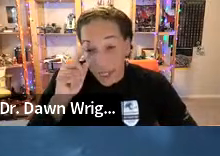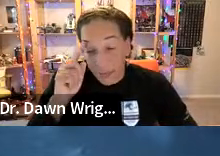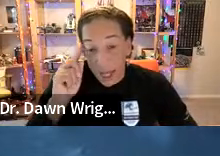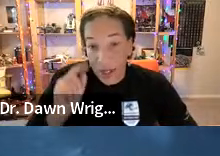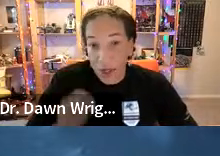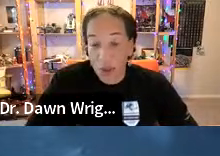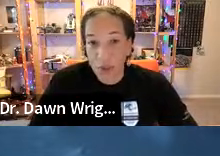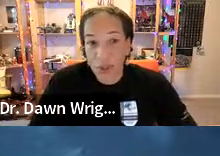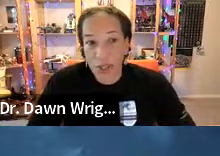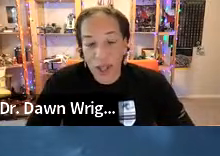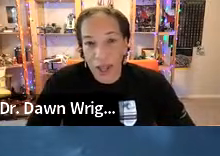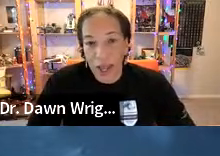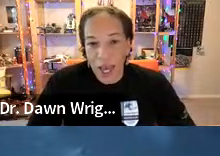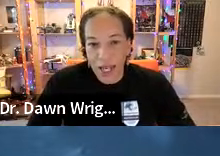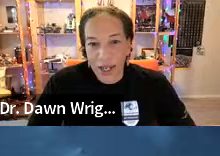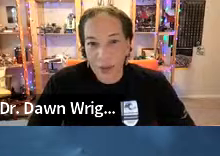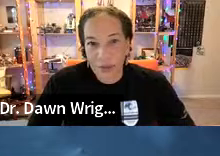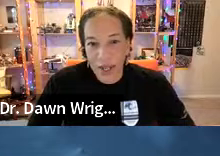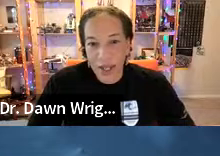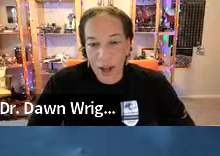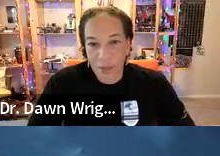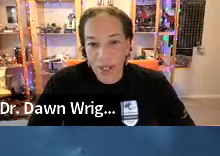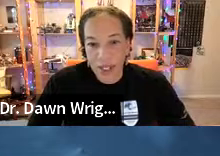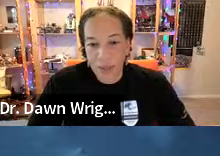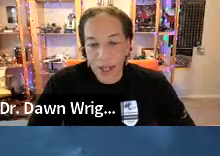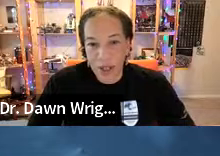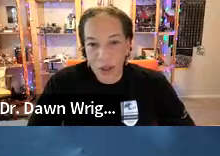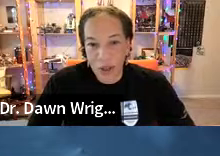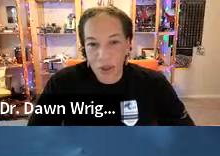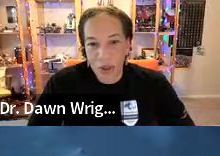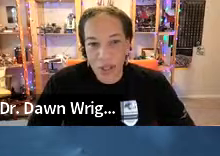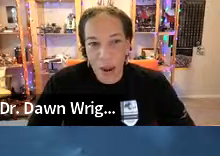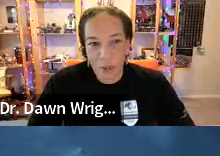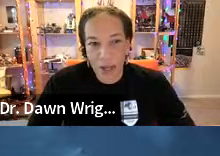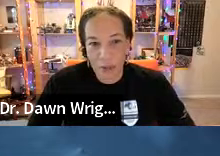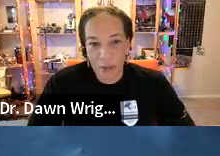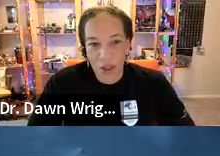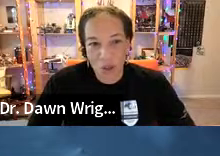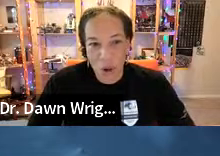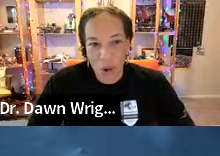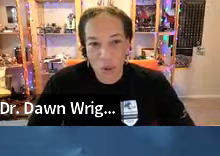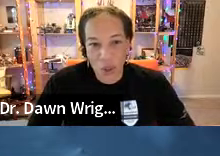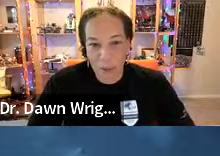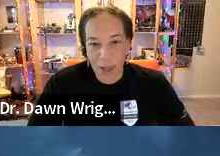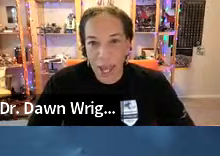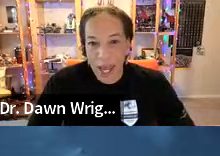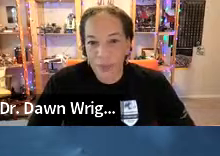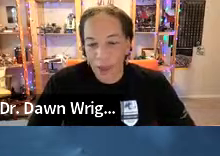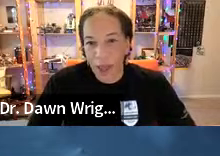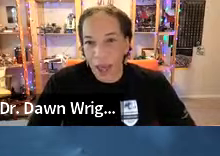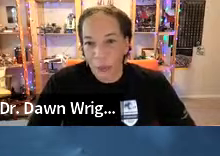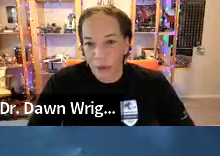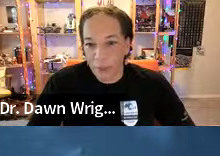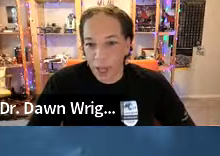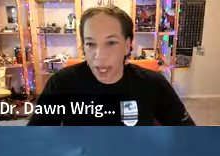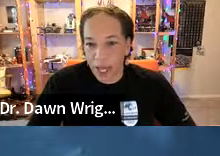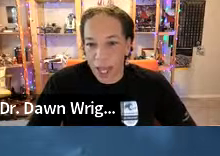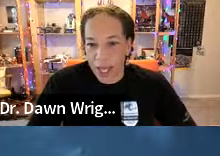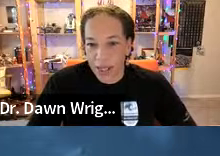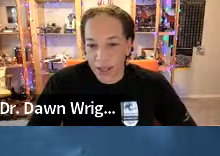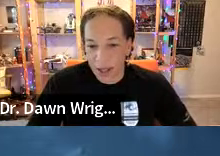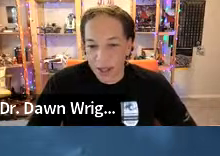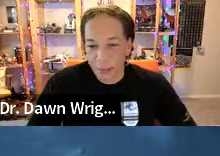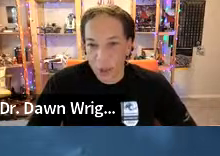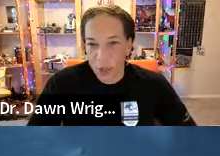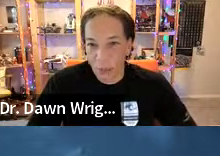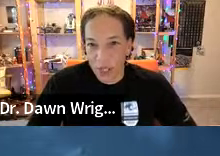covered by CBS News, and it was fun to help the CBS News cameraman with his drone. So I went from being